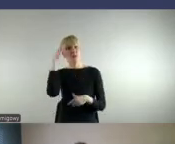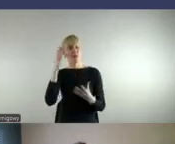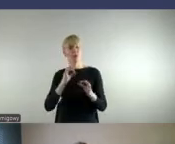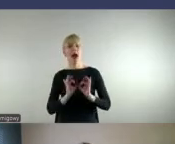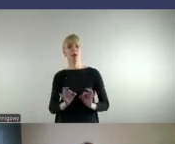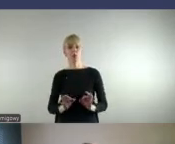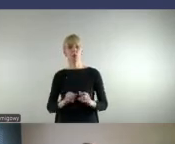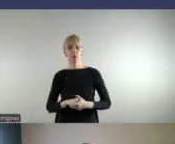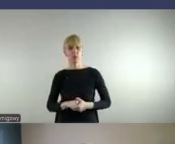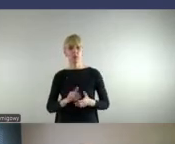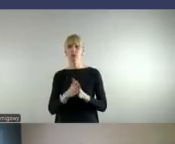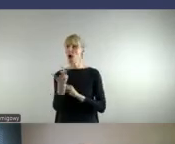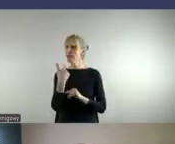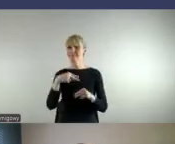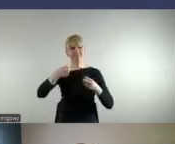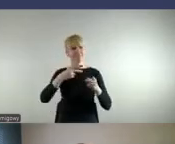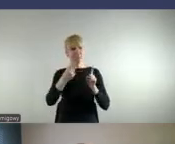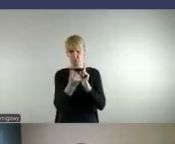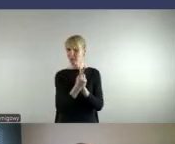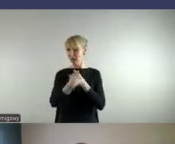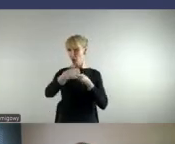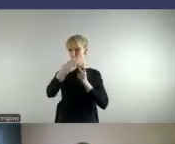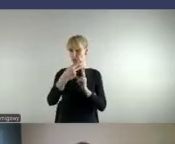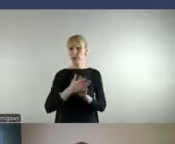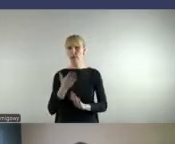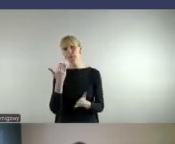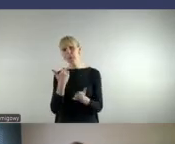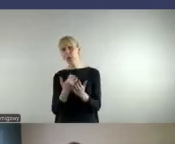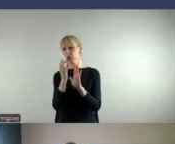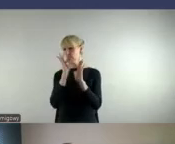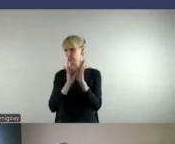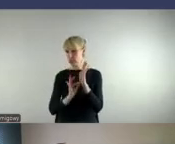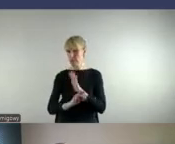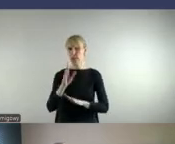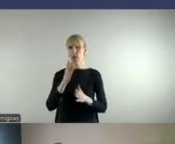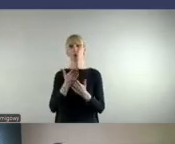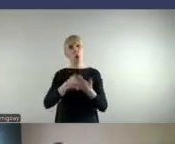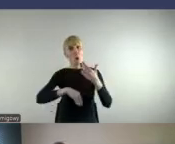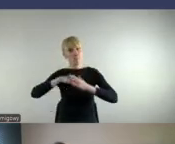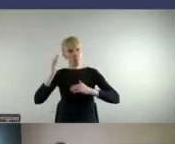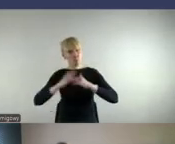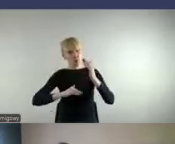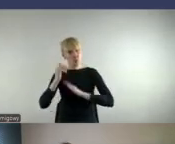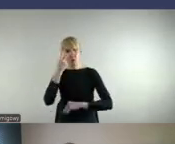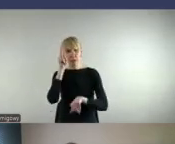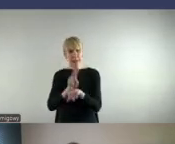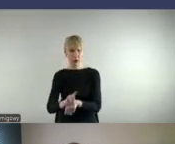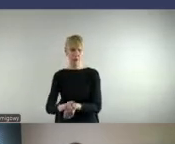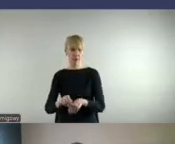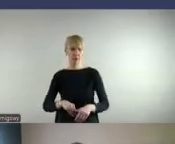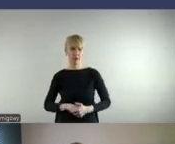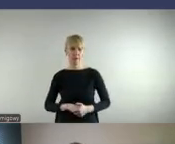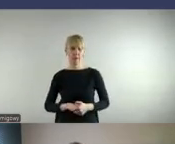Regular activity builds trust. Have meetings, as I said before, also with elderly